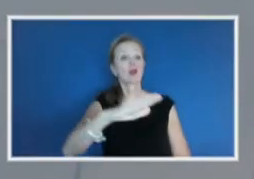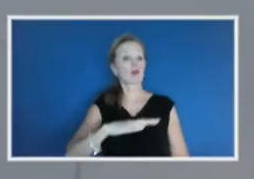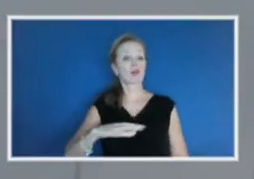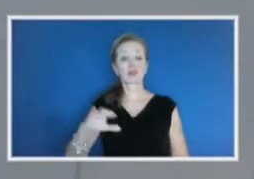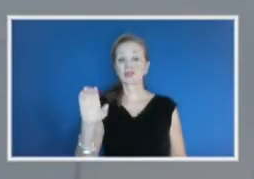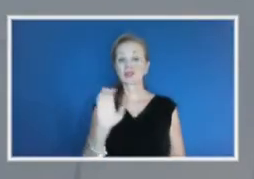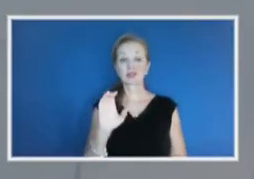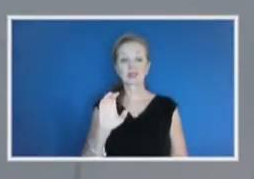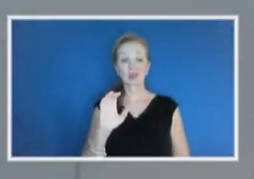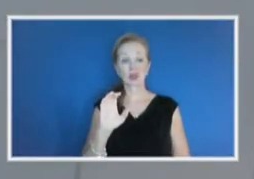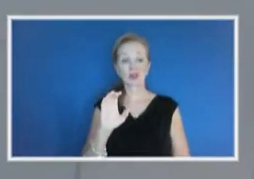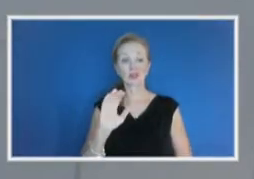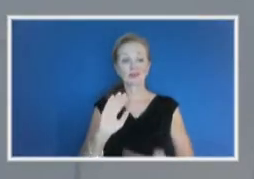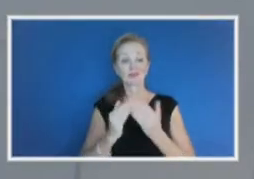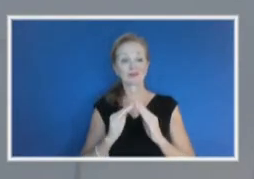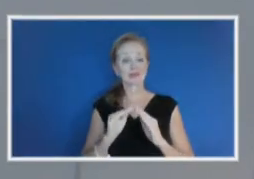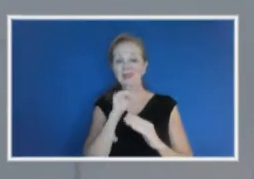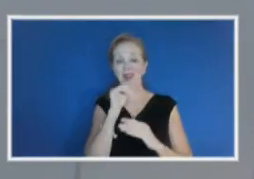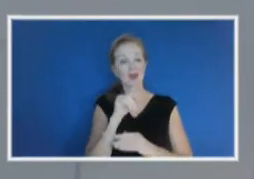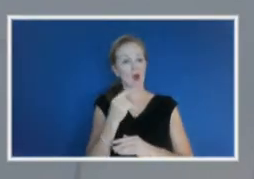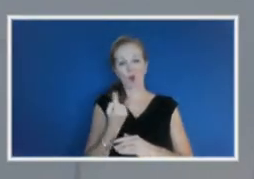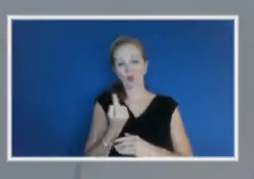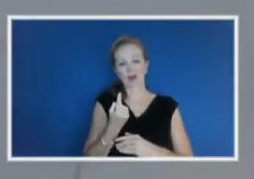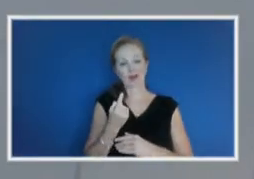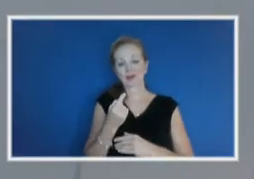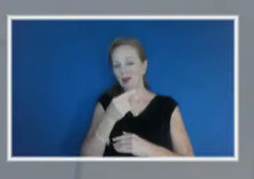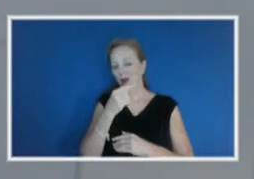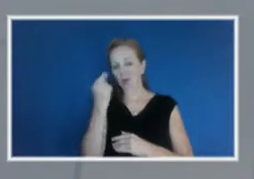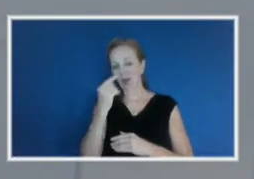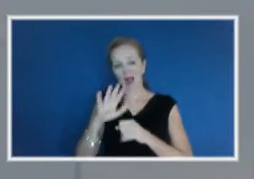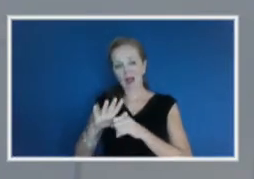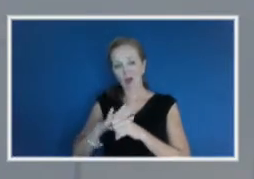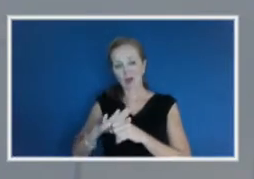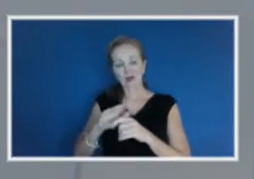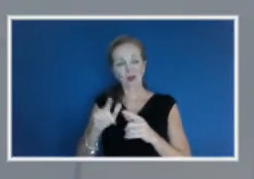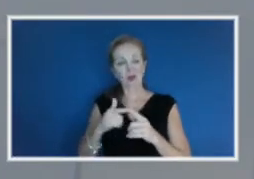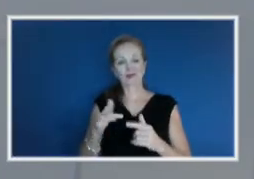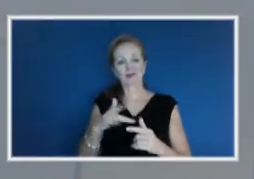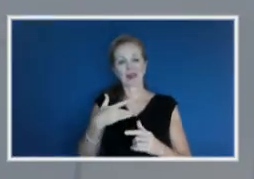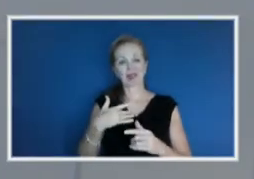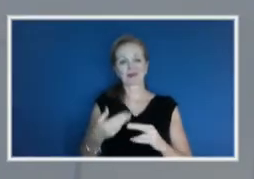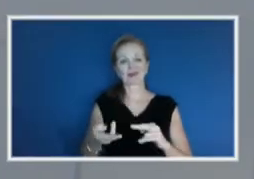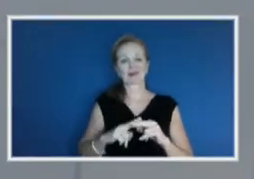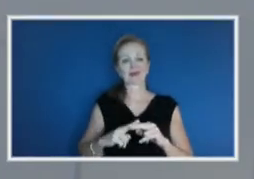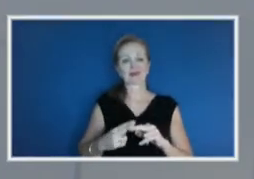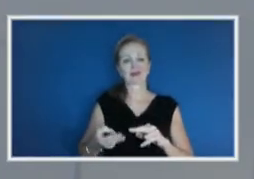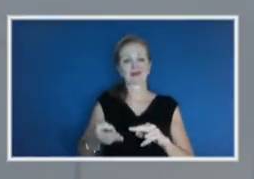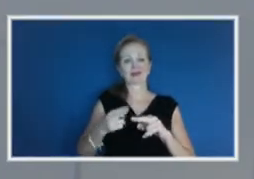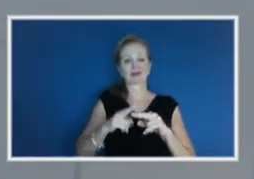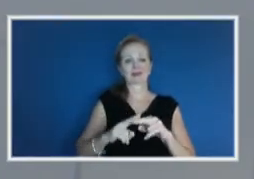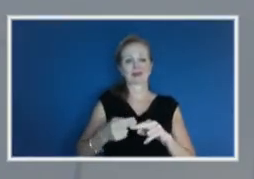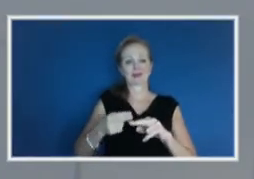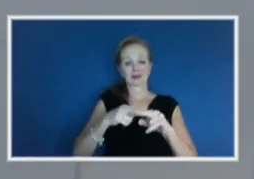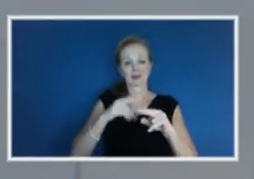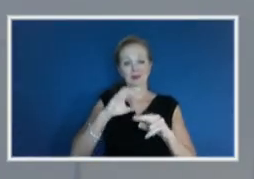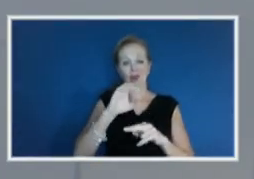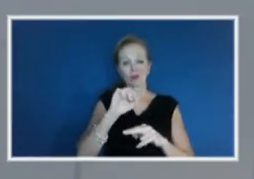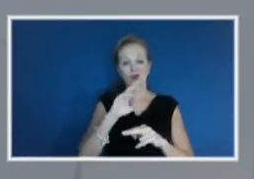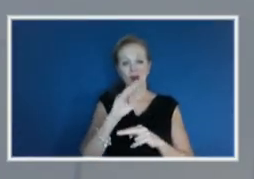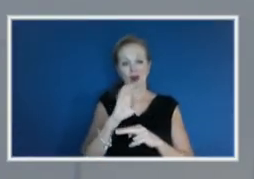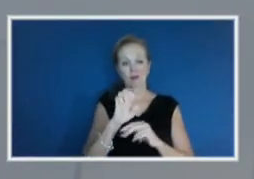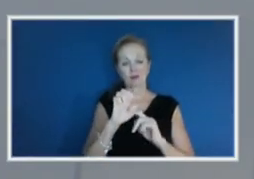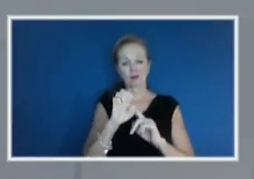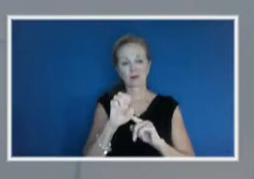African-American communities. We all are feeling the pinch of increasing crime, and so it's really good to see both of you gentlemen